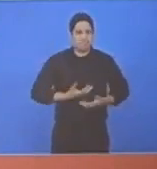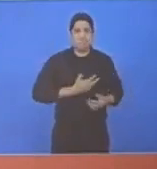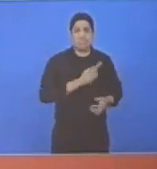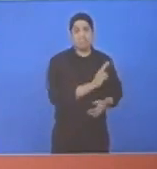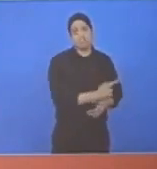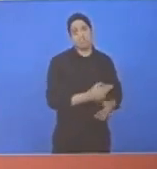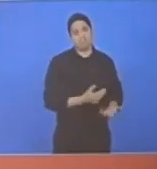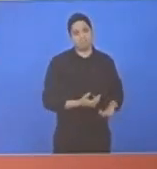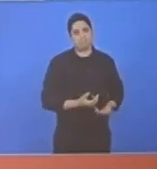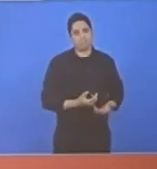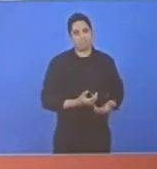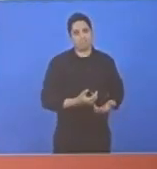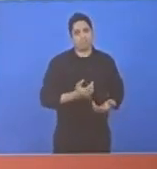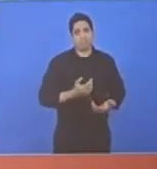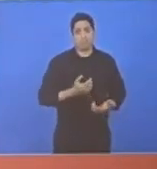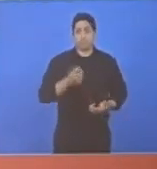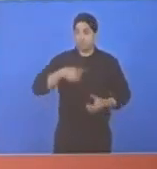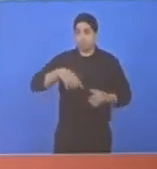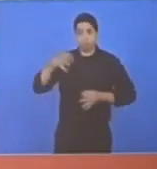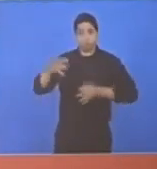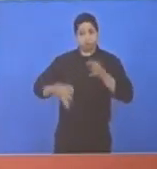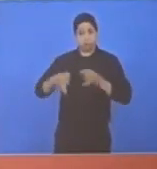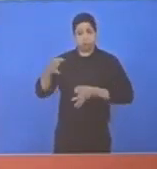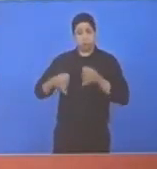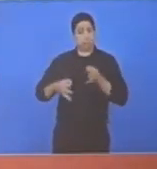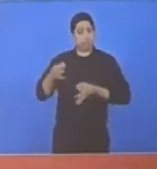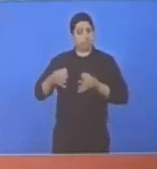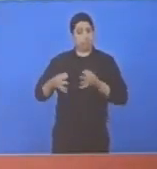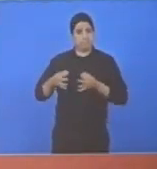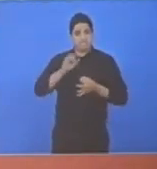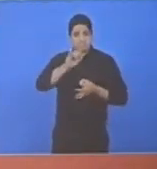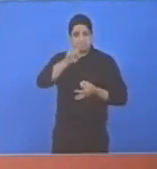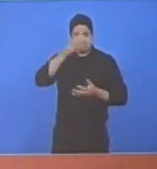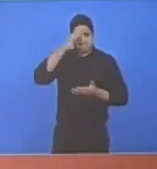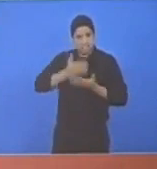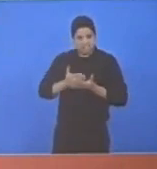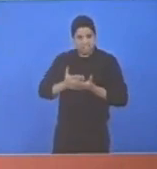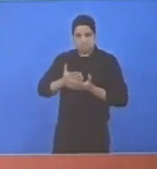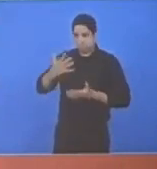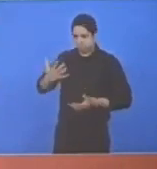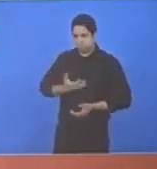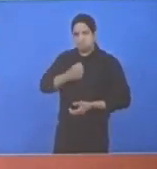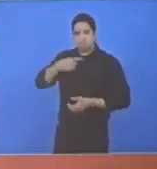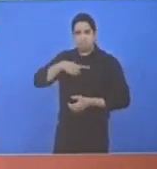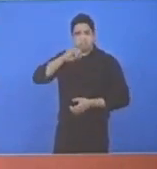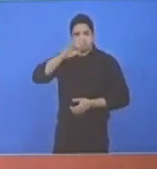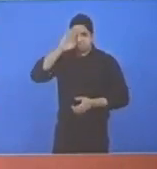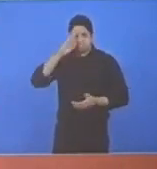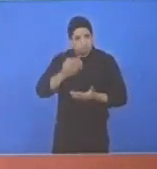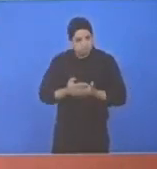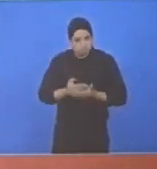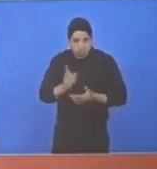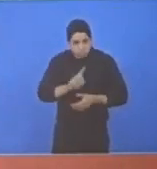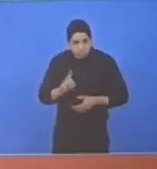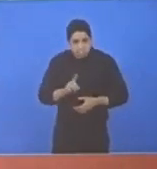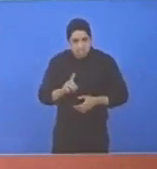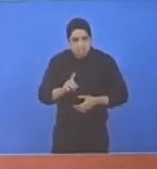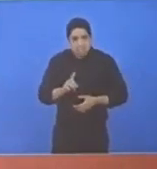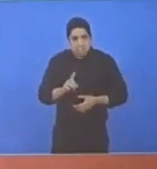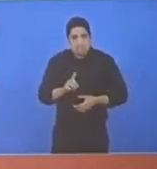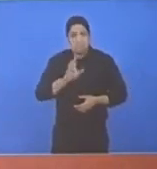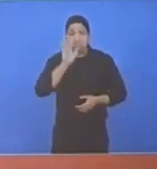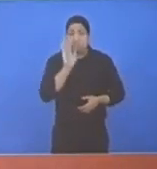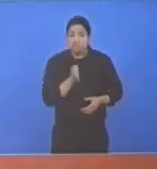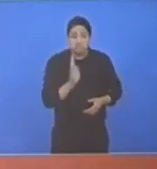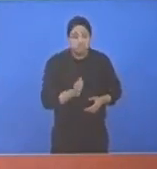God's purpose, it has no worth. It has no value. Whoever believes is being